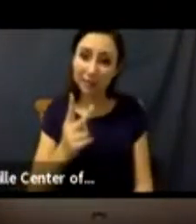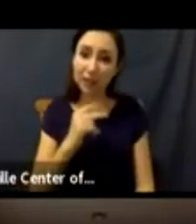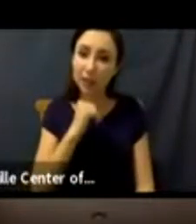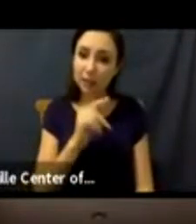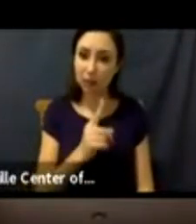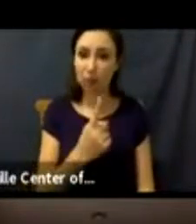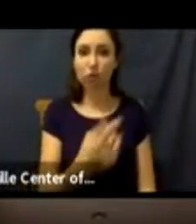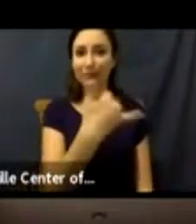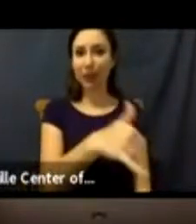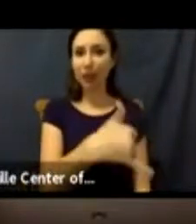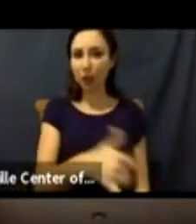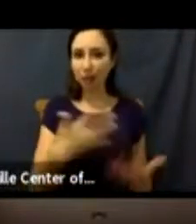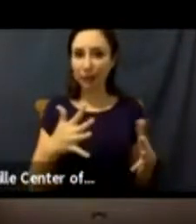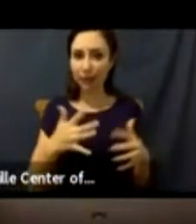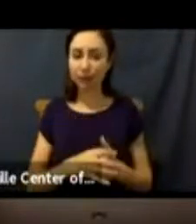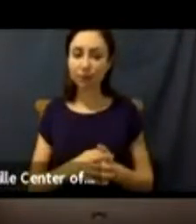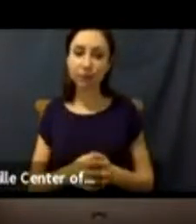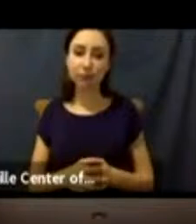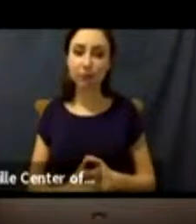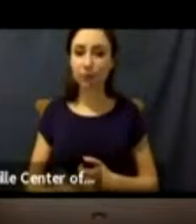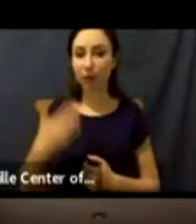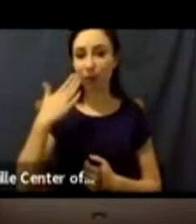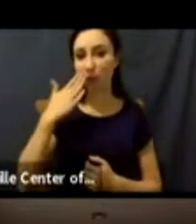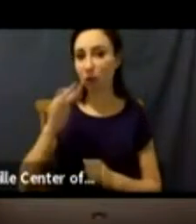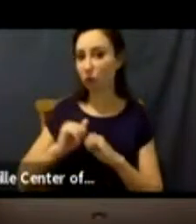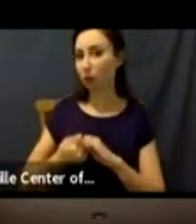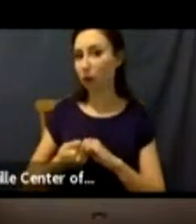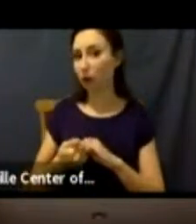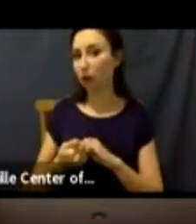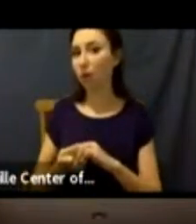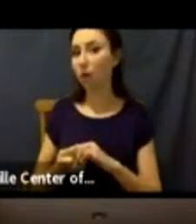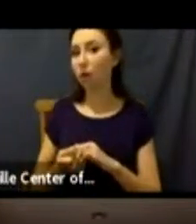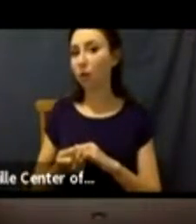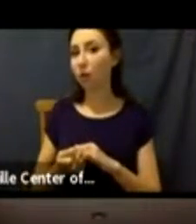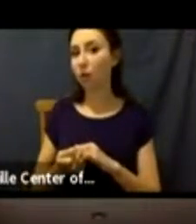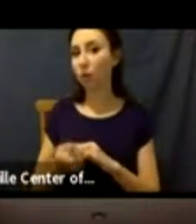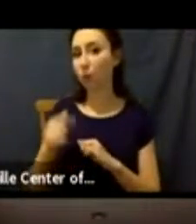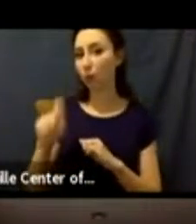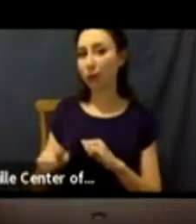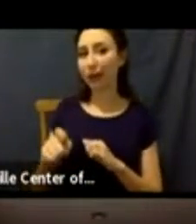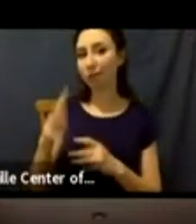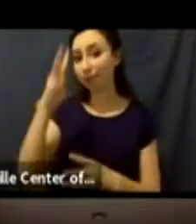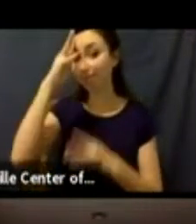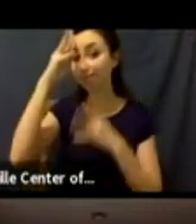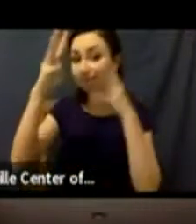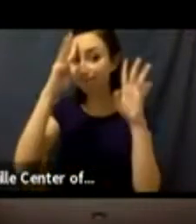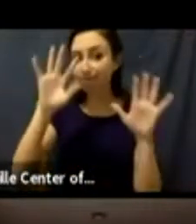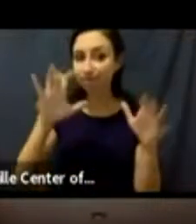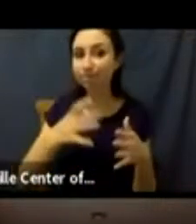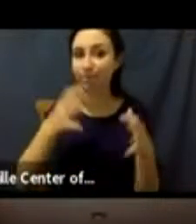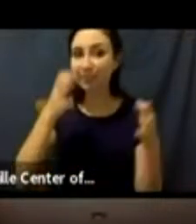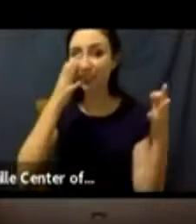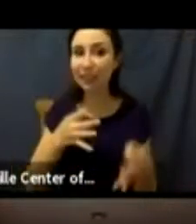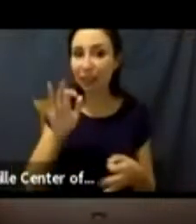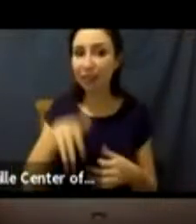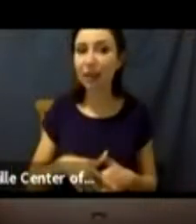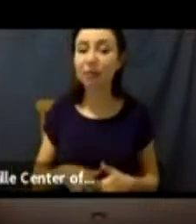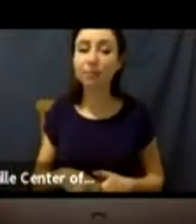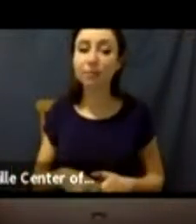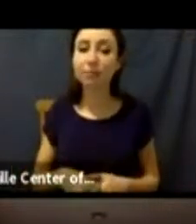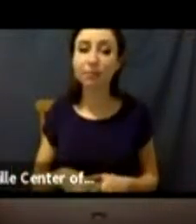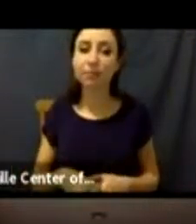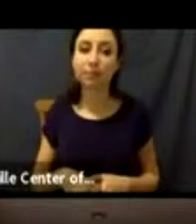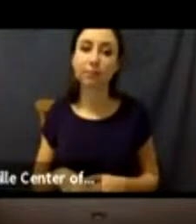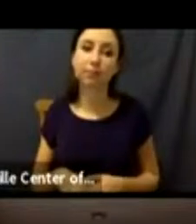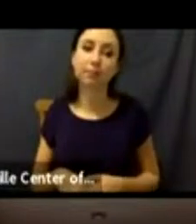yellow. So I don't know how we'll have to get our creative minds thinking about that. You can just use an up arrow